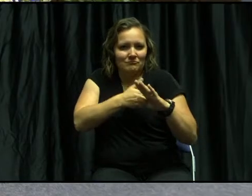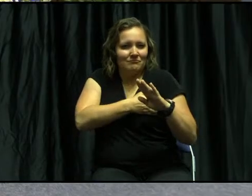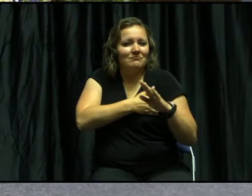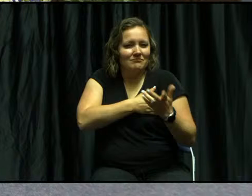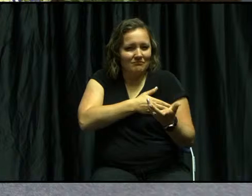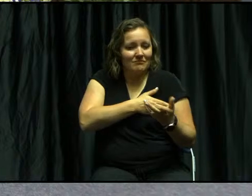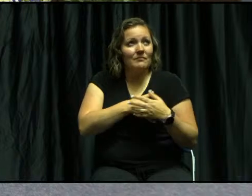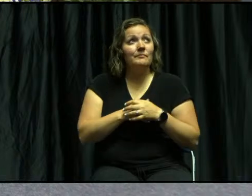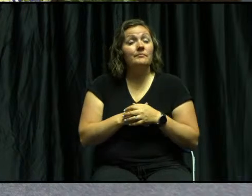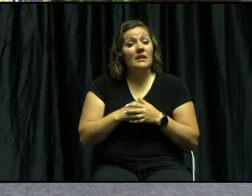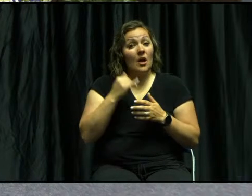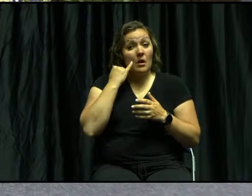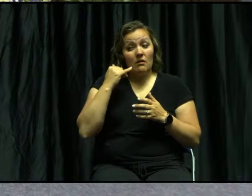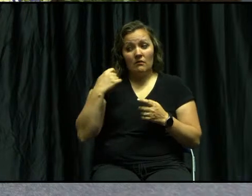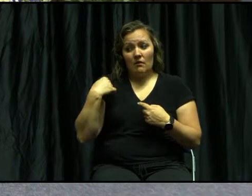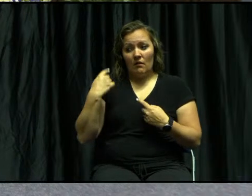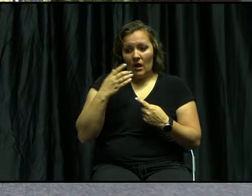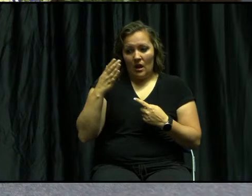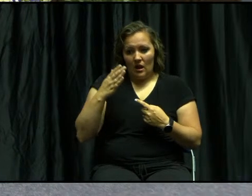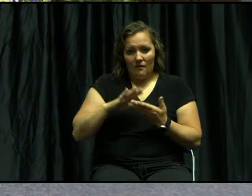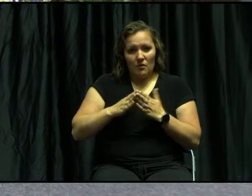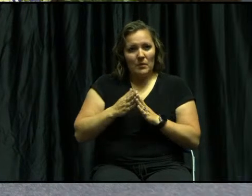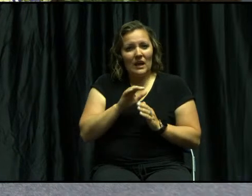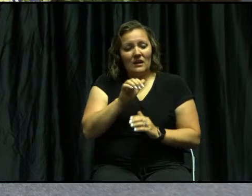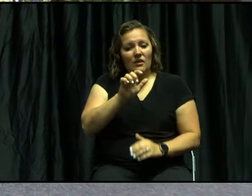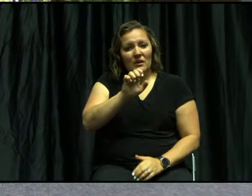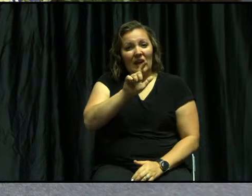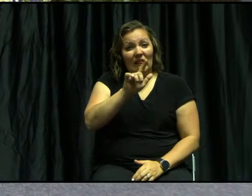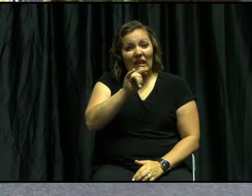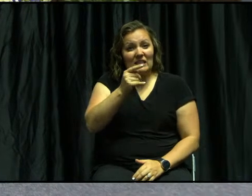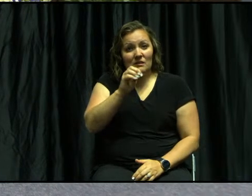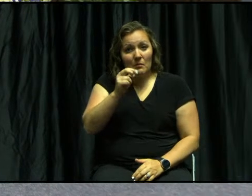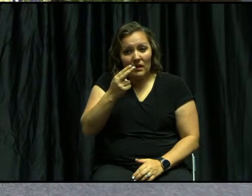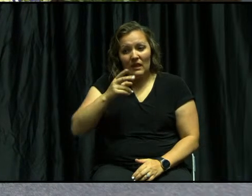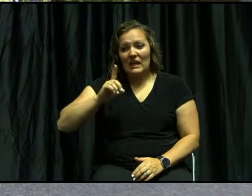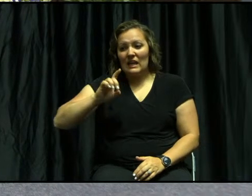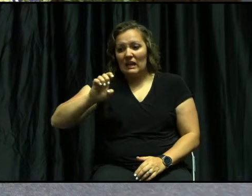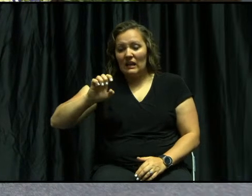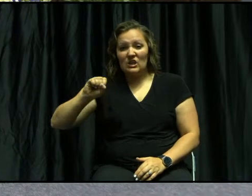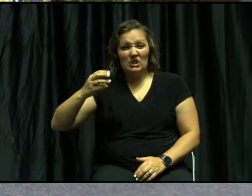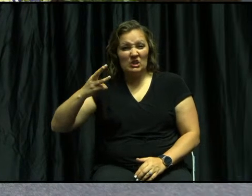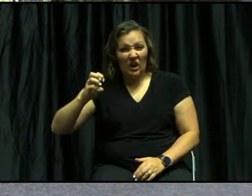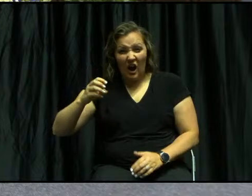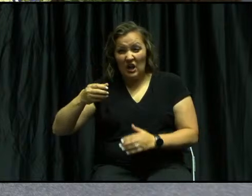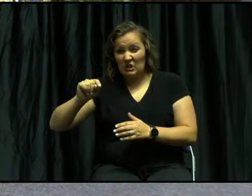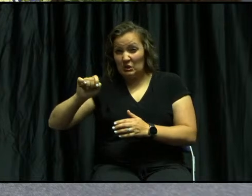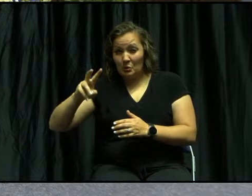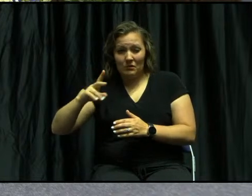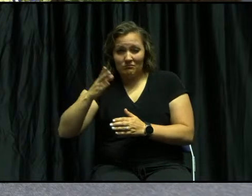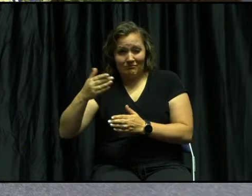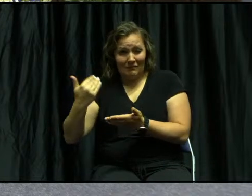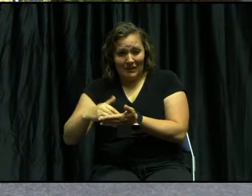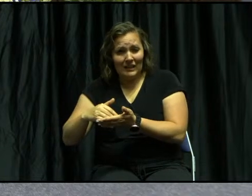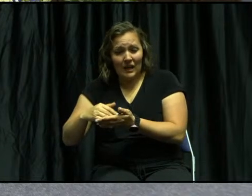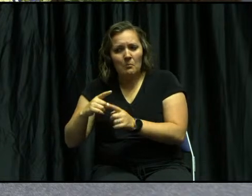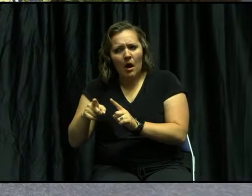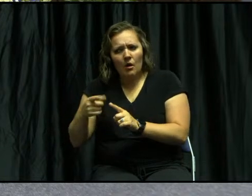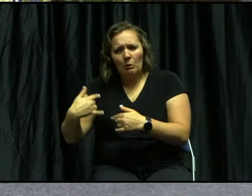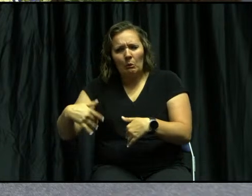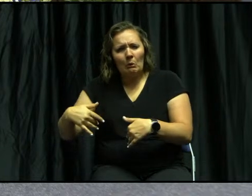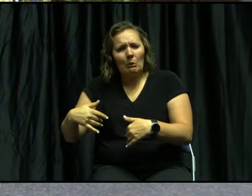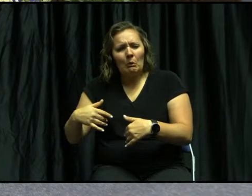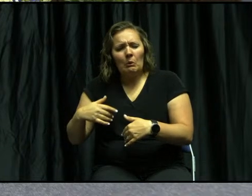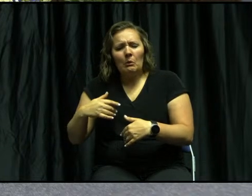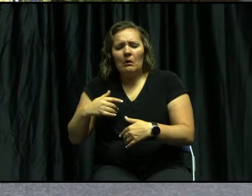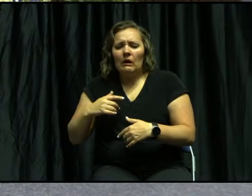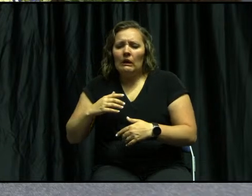Now, there will never be another Elizabeth D. Shaw Stewart, but just like this visionary and generous woman has